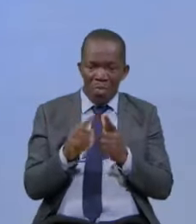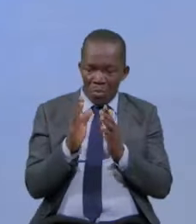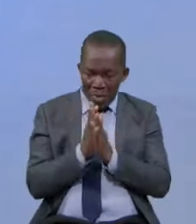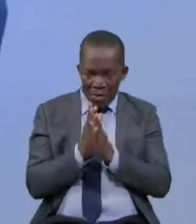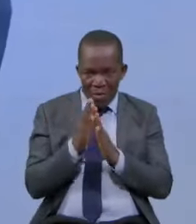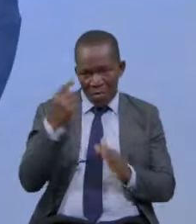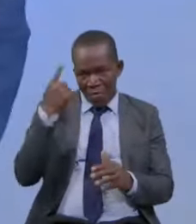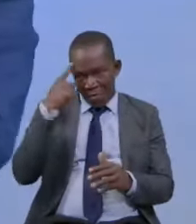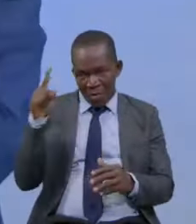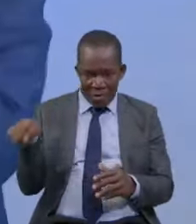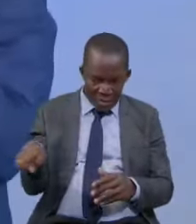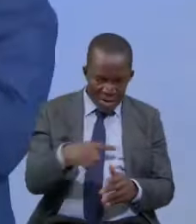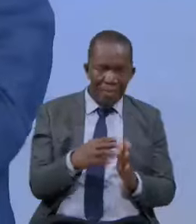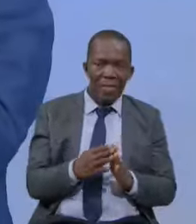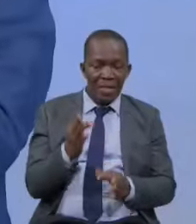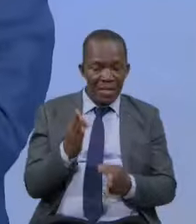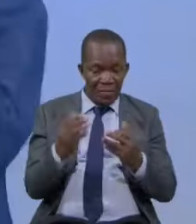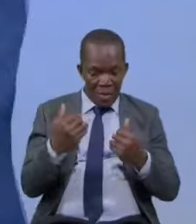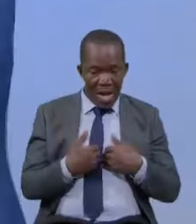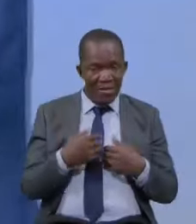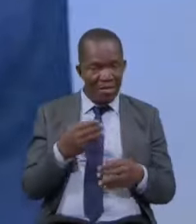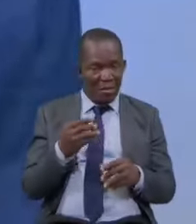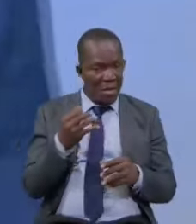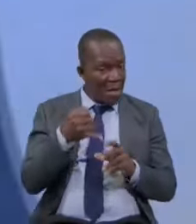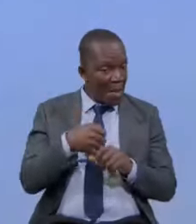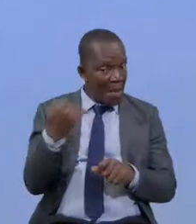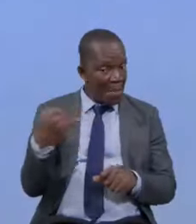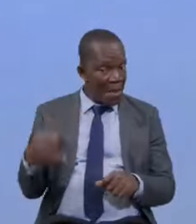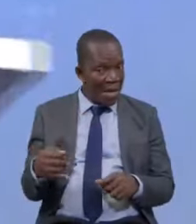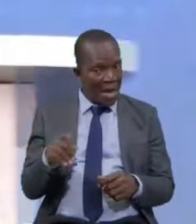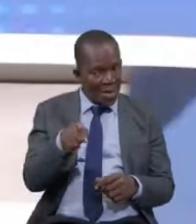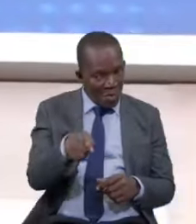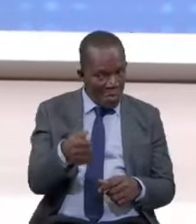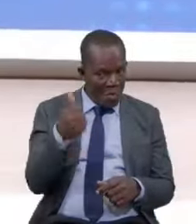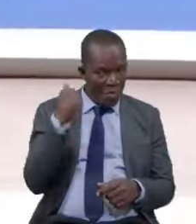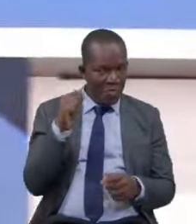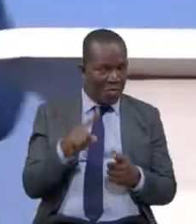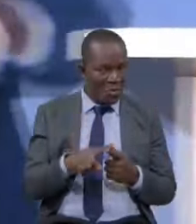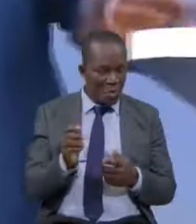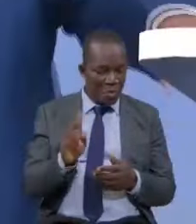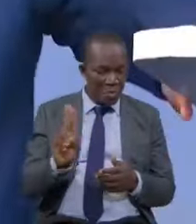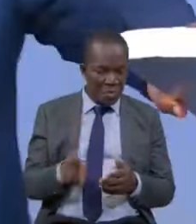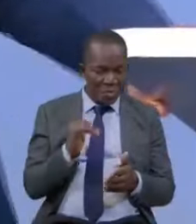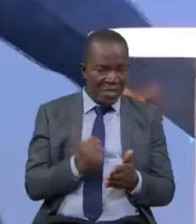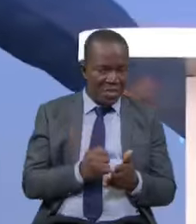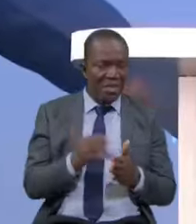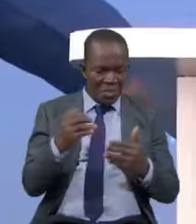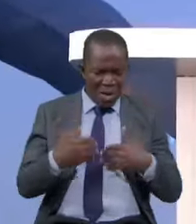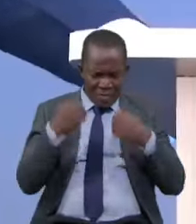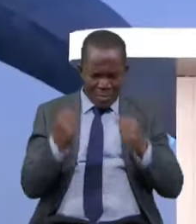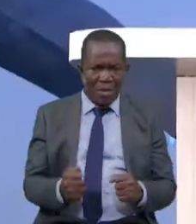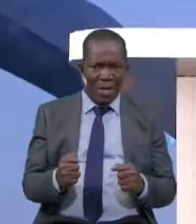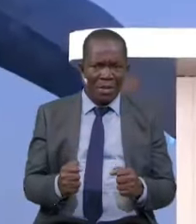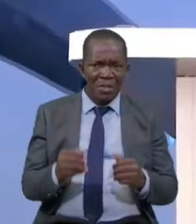to use my pain for you. You have authorization, you are not using, you have the name